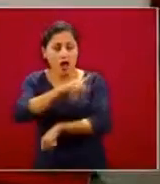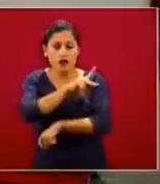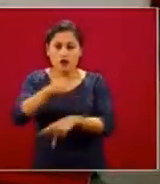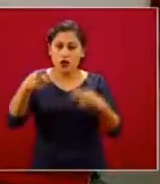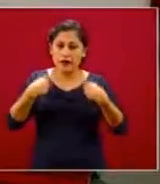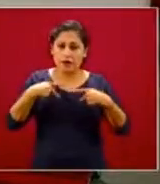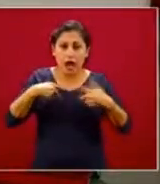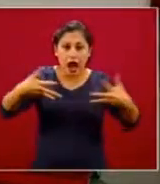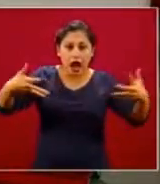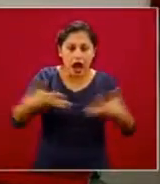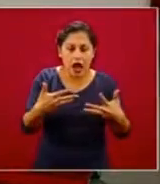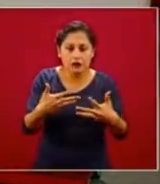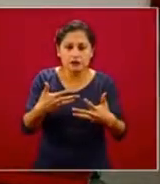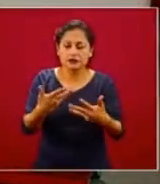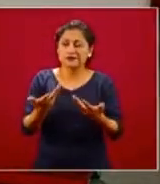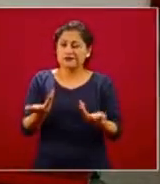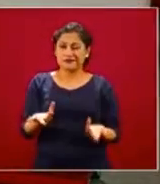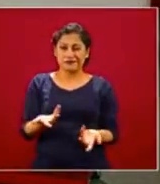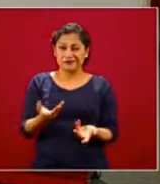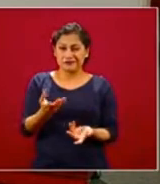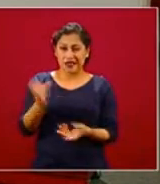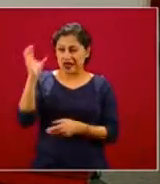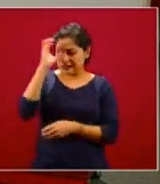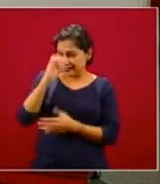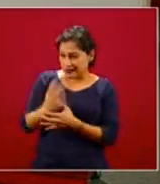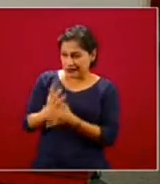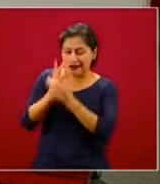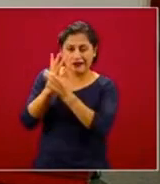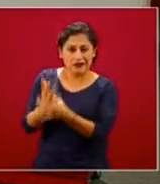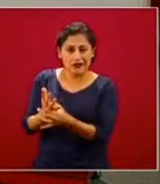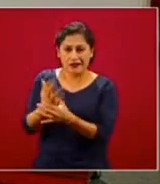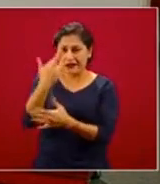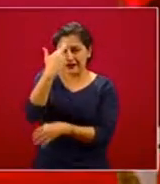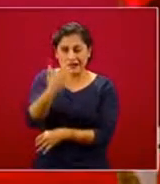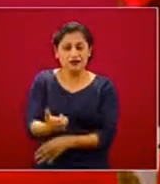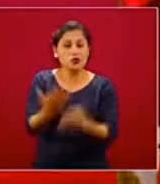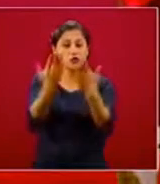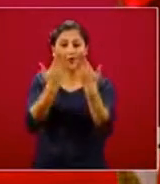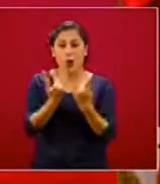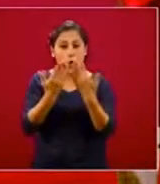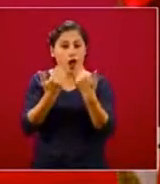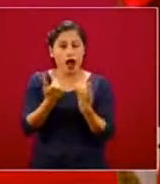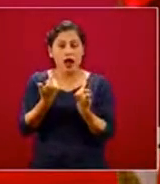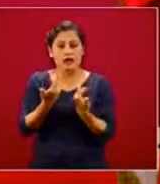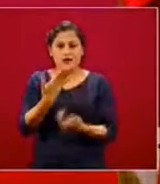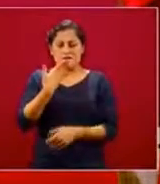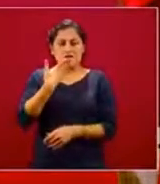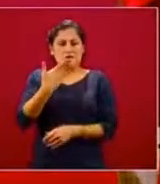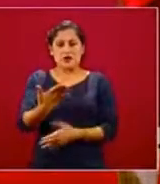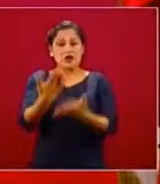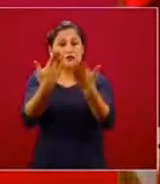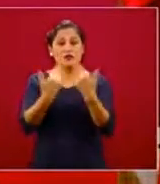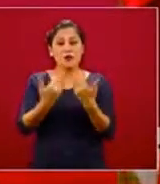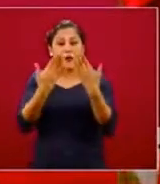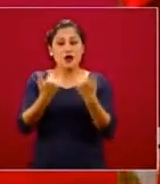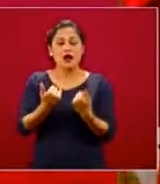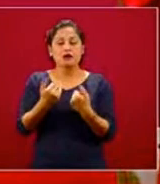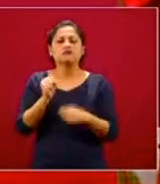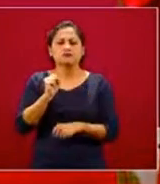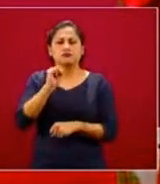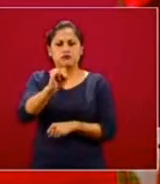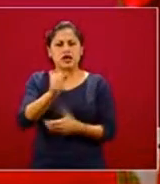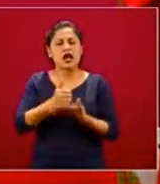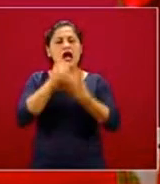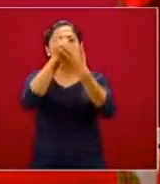testing, there is no technical or scientific basis for that. There's a usefulness